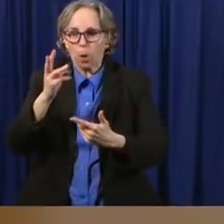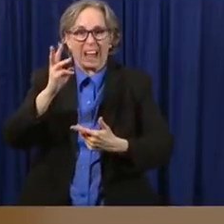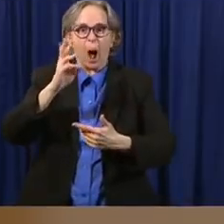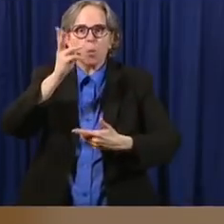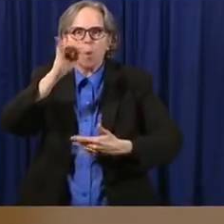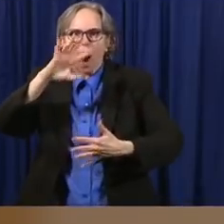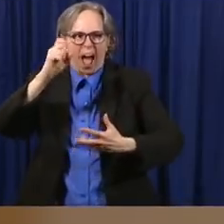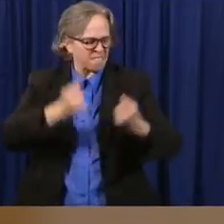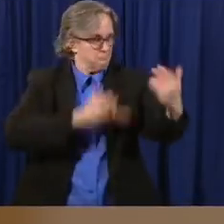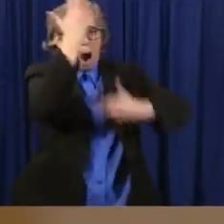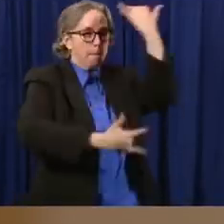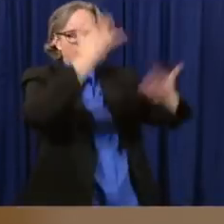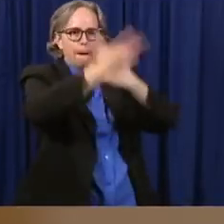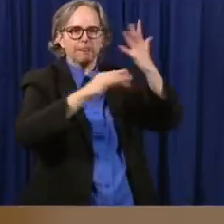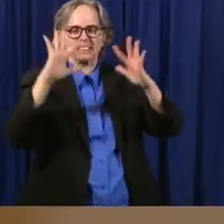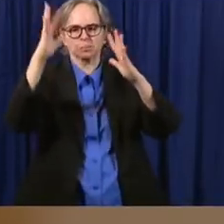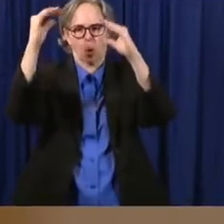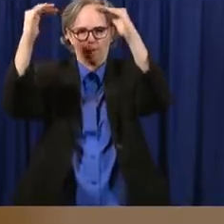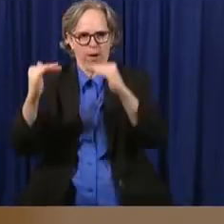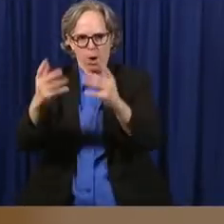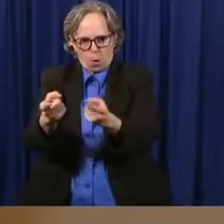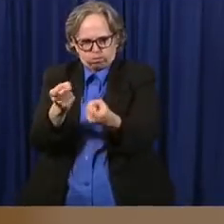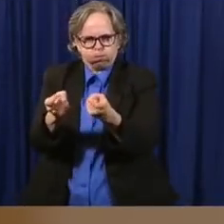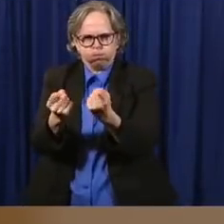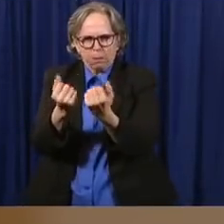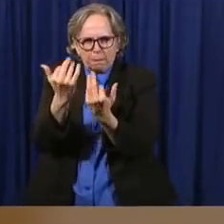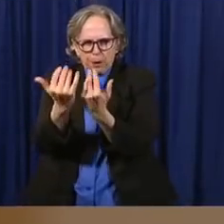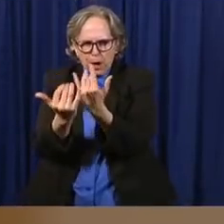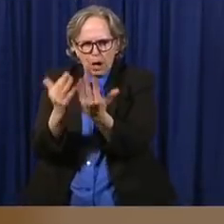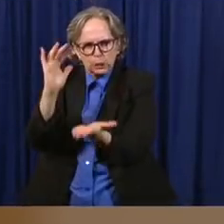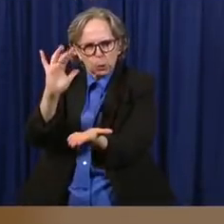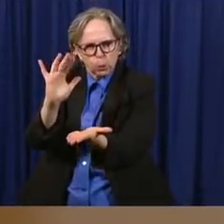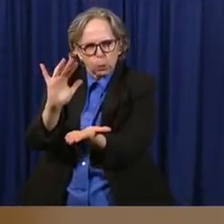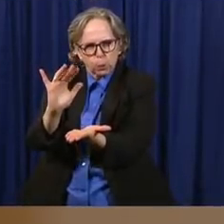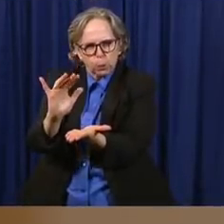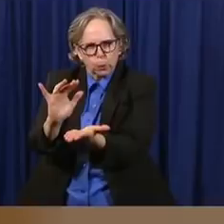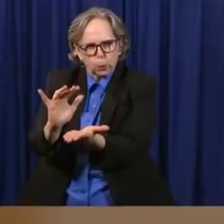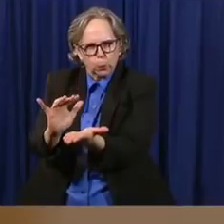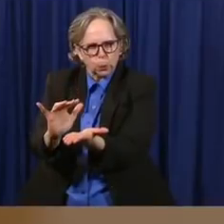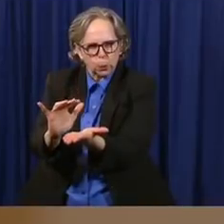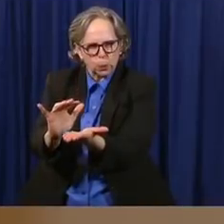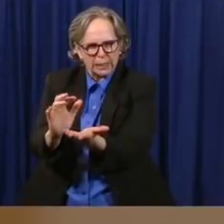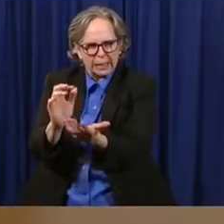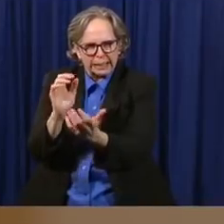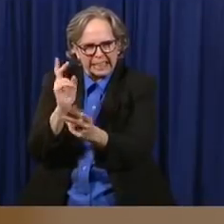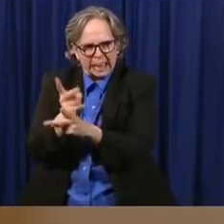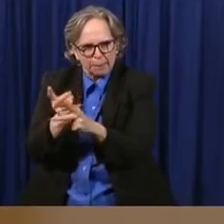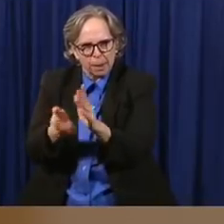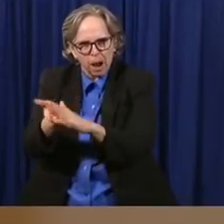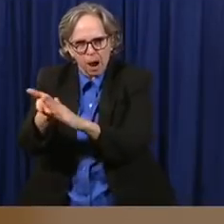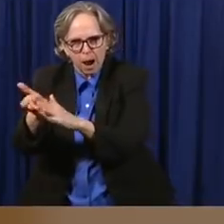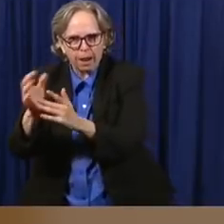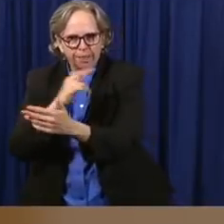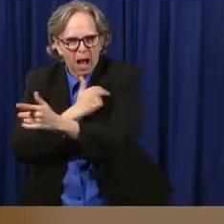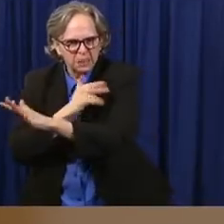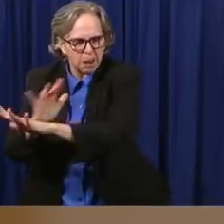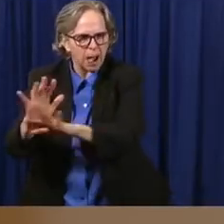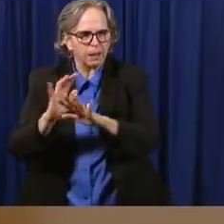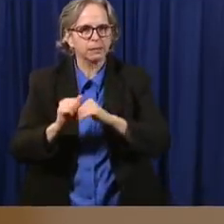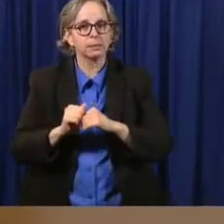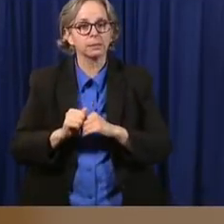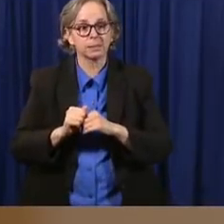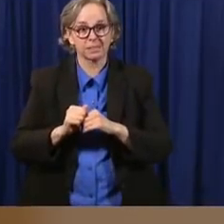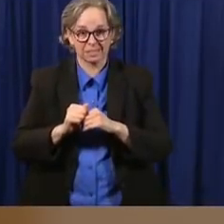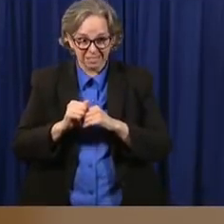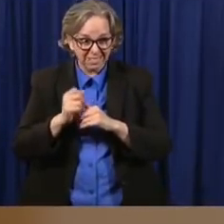to find that sweet spot where you keep everything functioning. But the bottom line is, it's not just about the beds in the hospital right